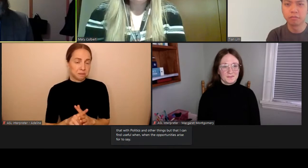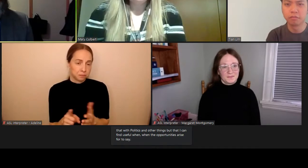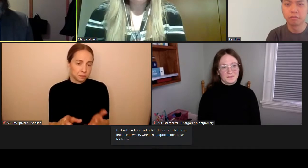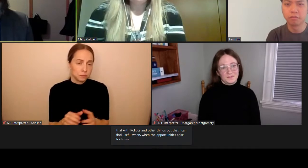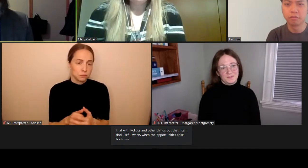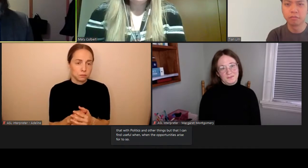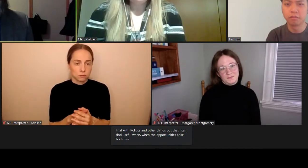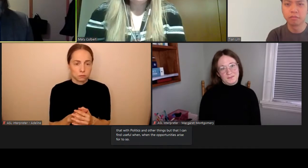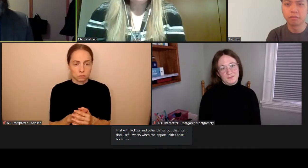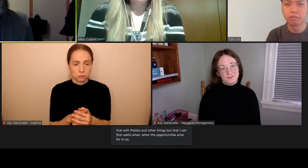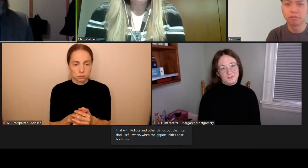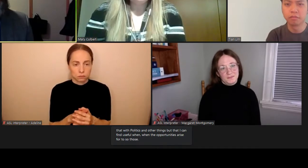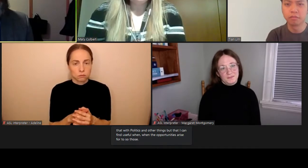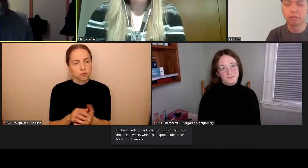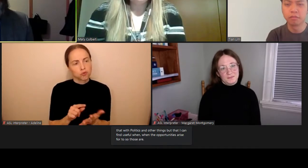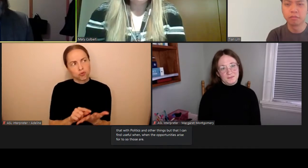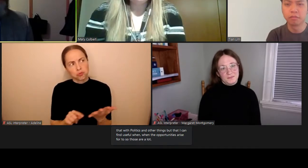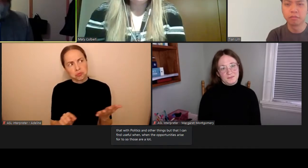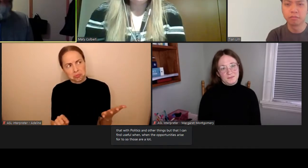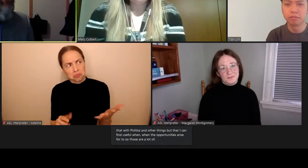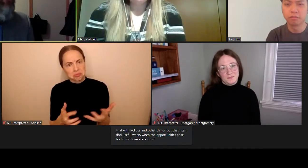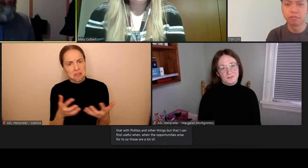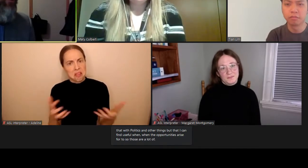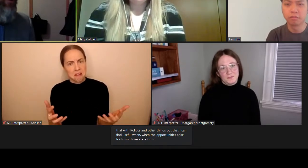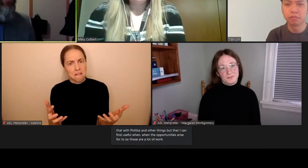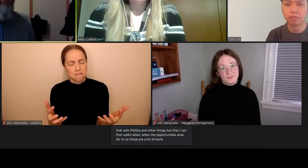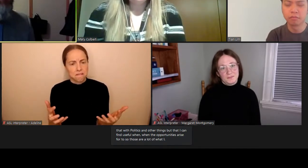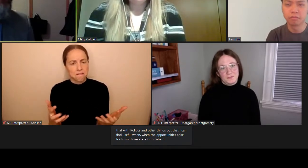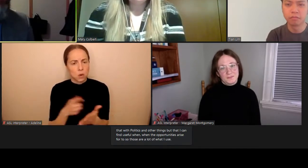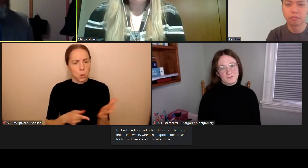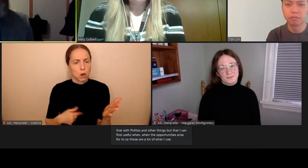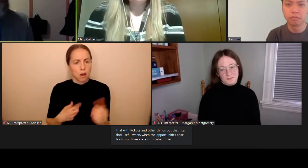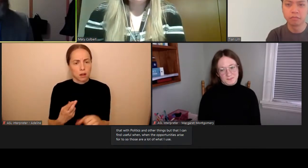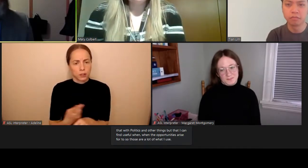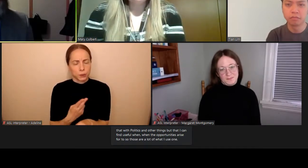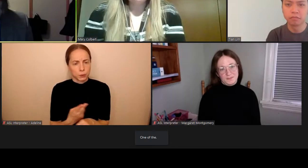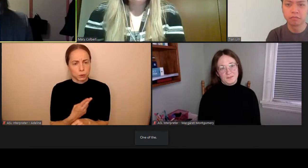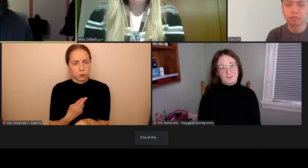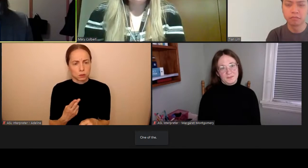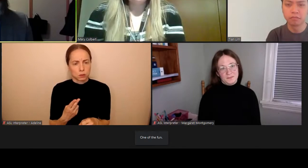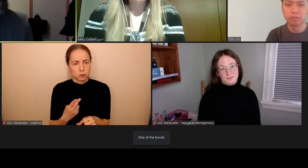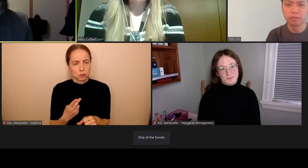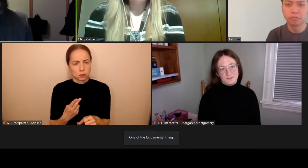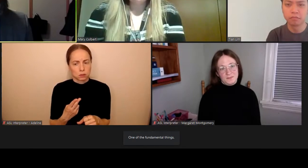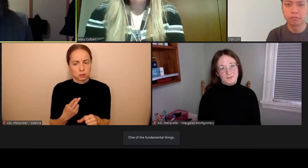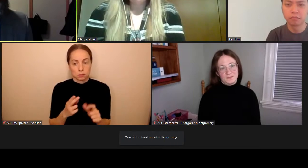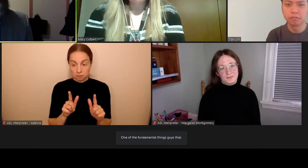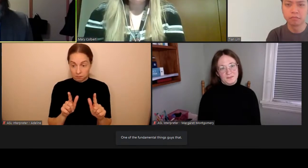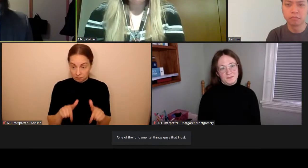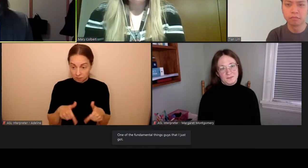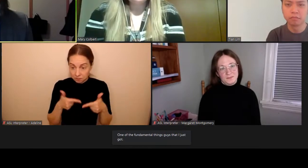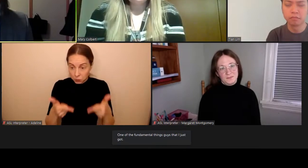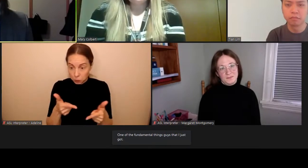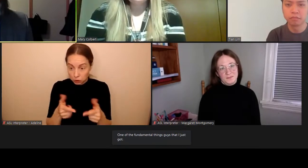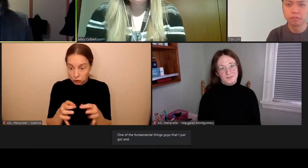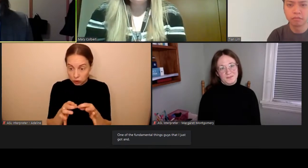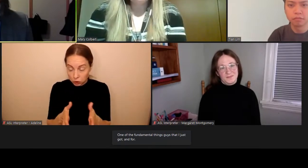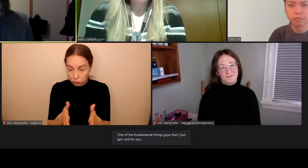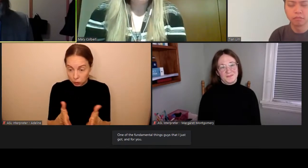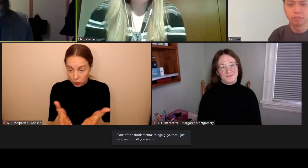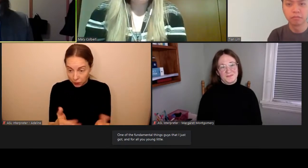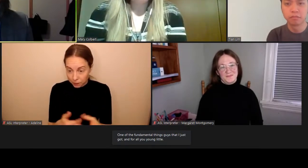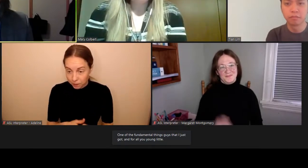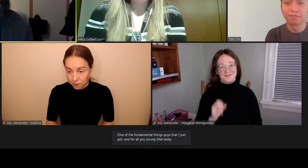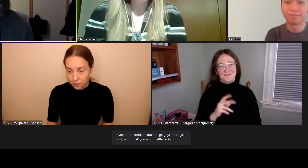So those are a lot of what I use. One of the fun little things, guys, that I just got, and for all you young